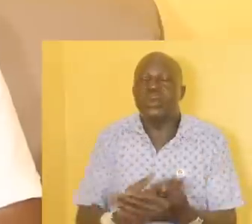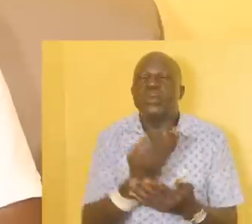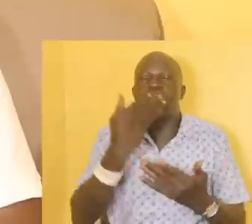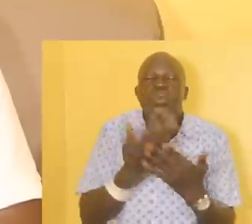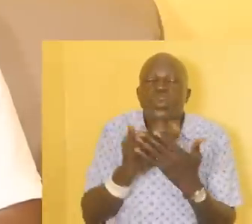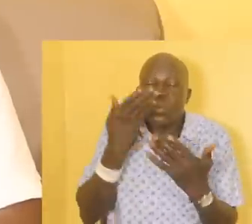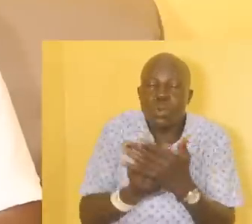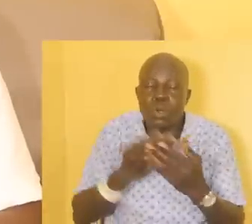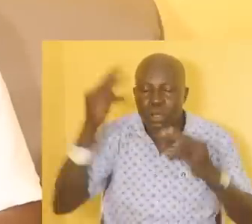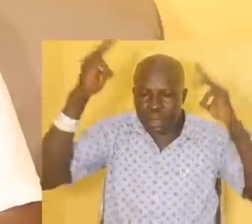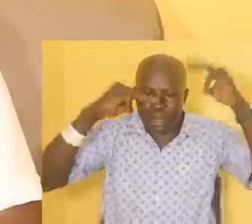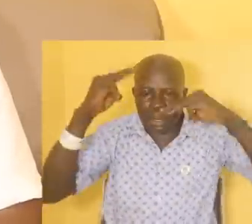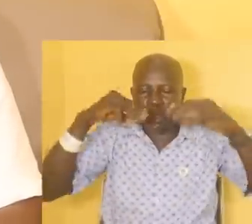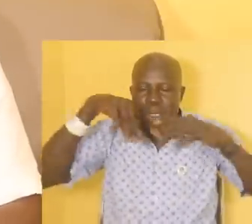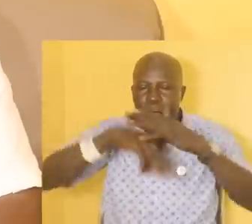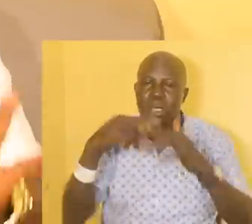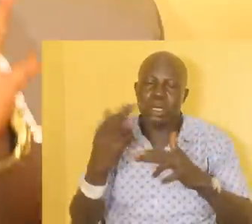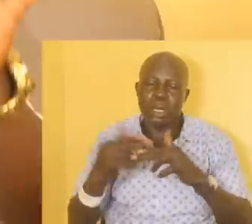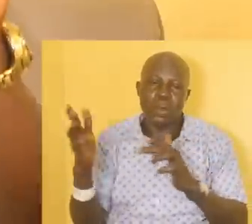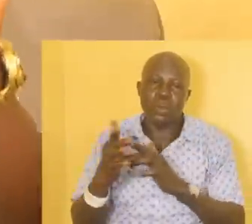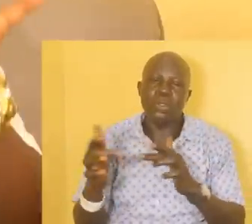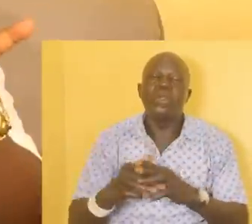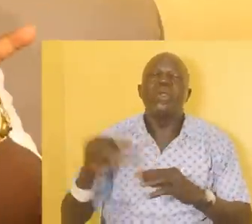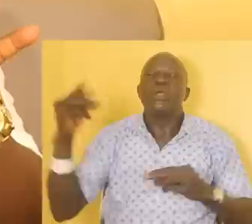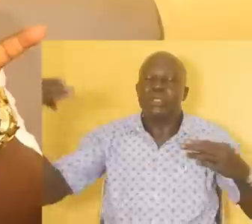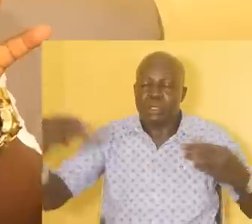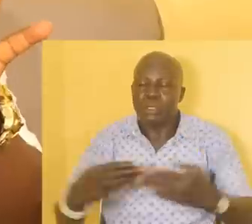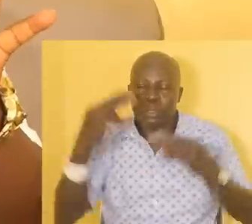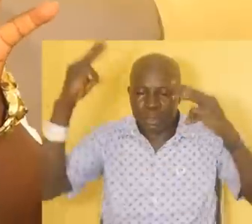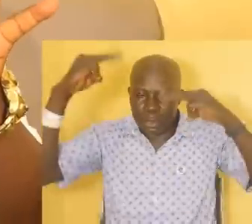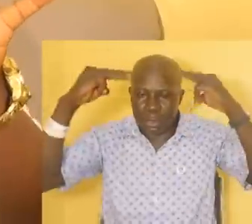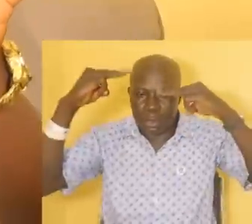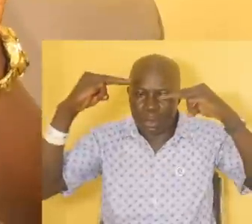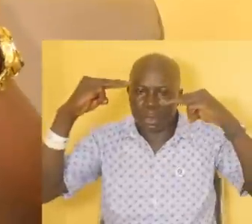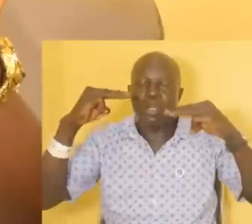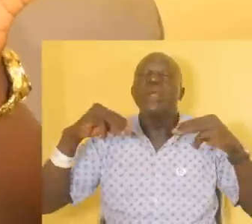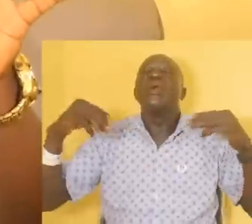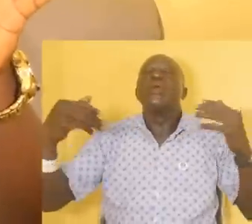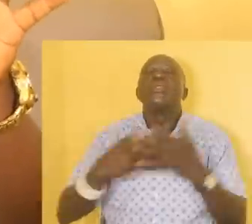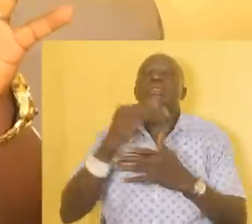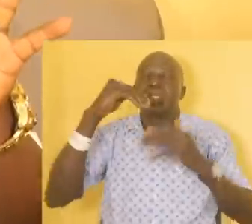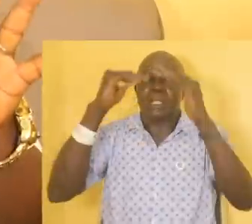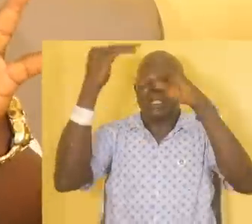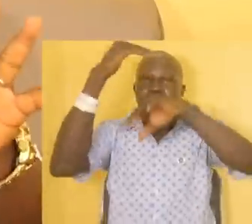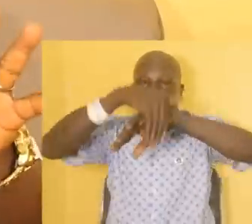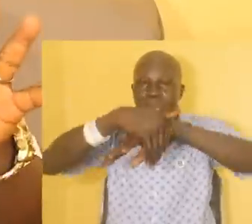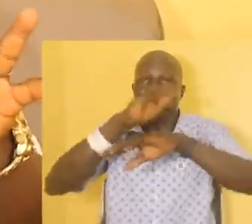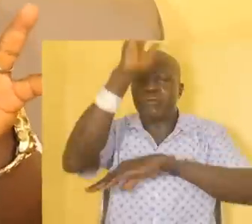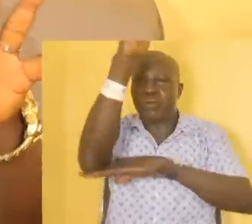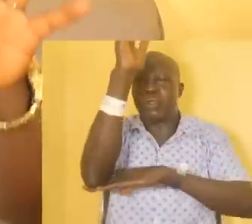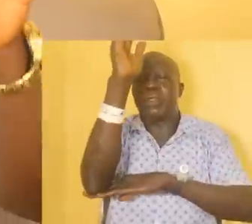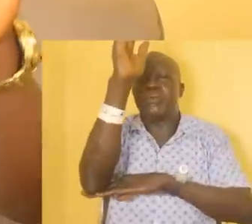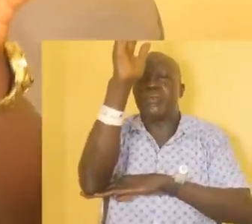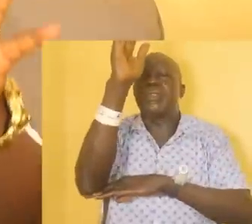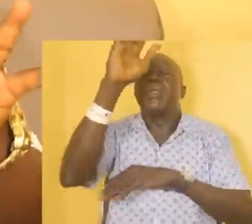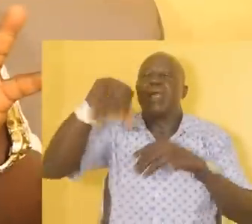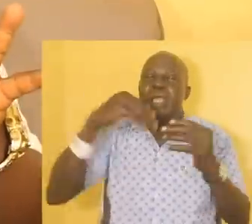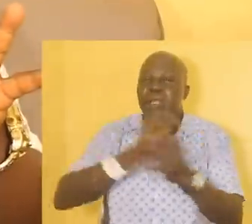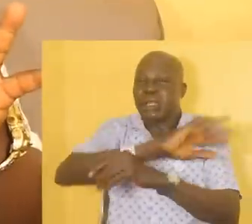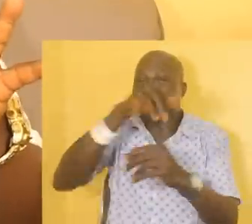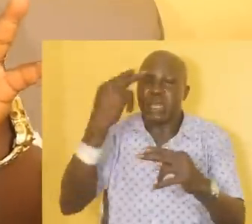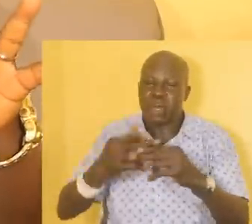In the name of Jesus. If you would have money to program. Do of both day and night. In the name